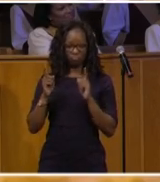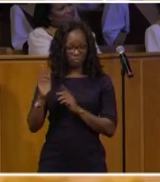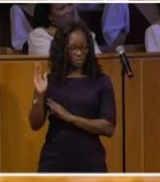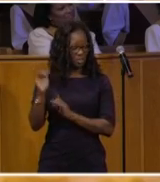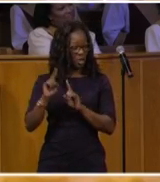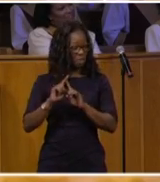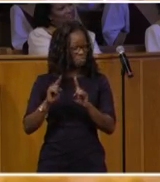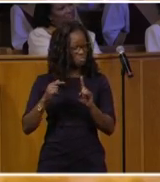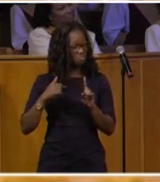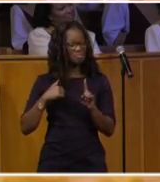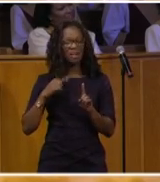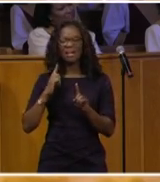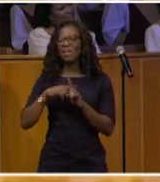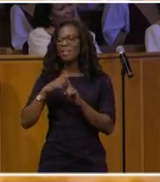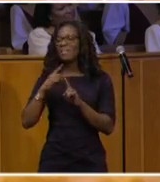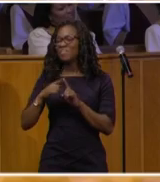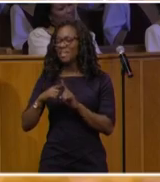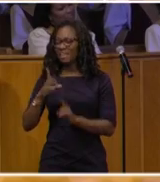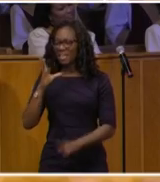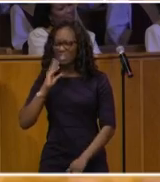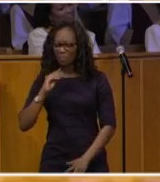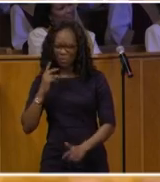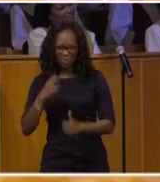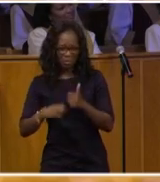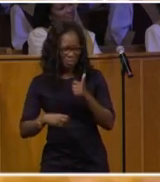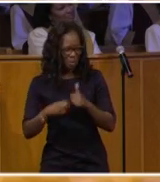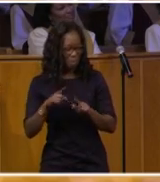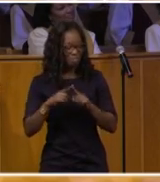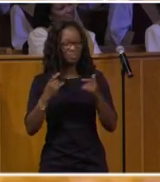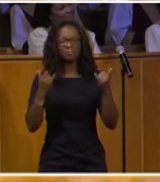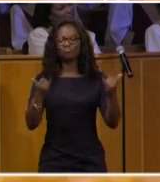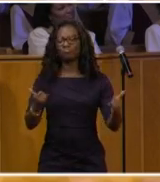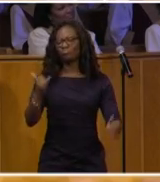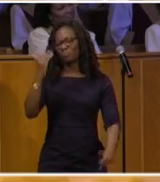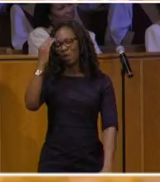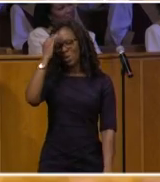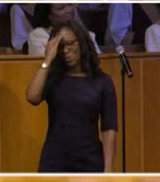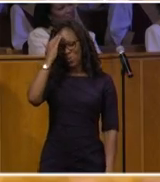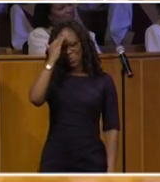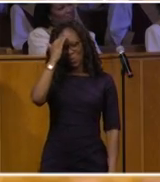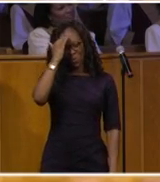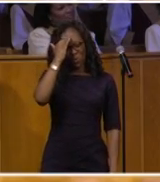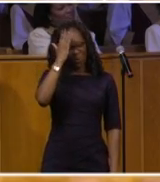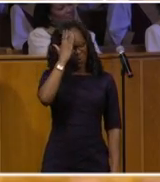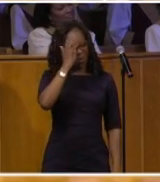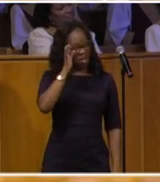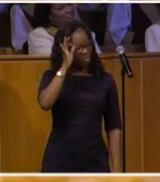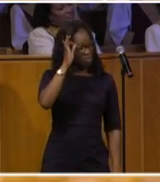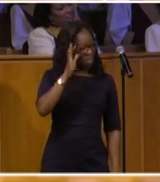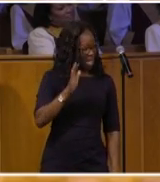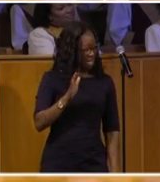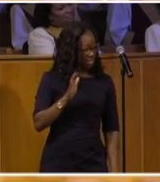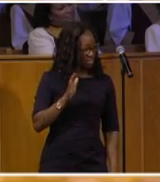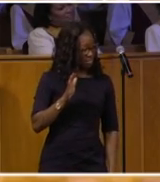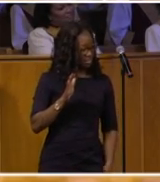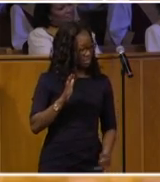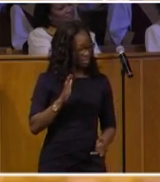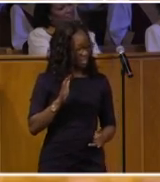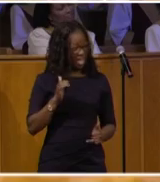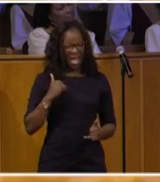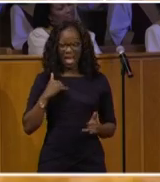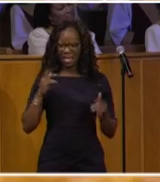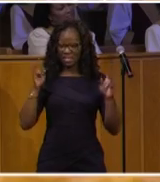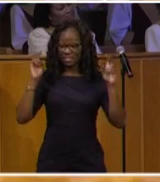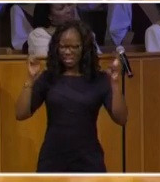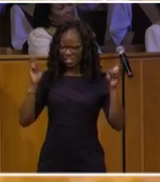But I ran into a problem, and now I know why the pastor frequently has a